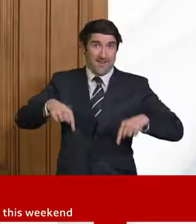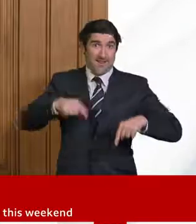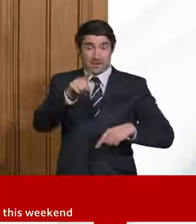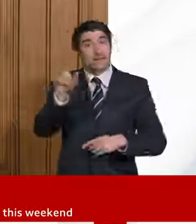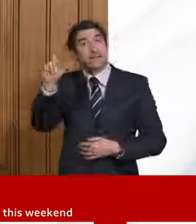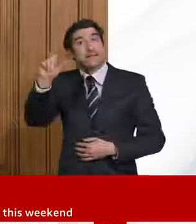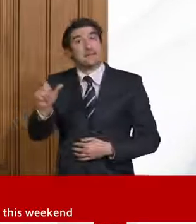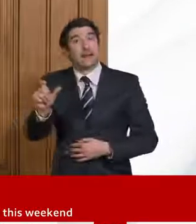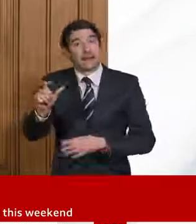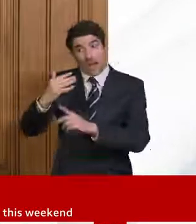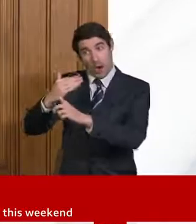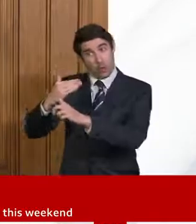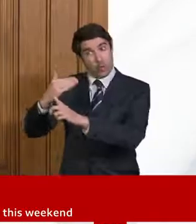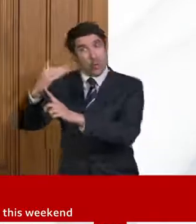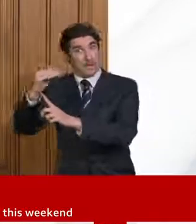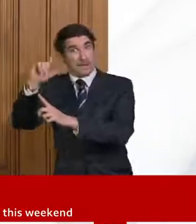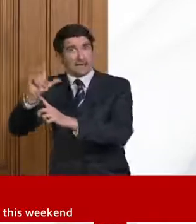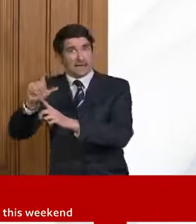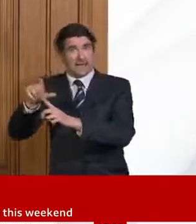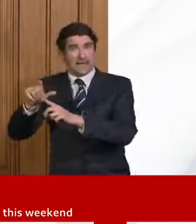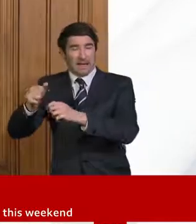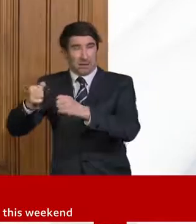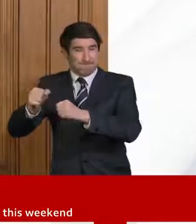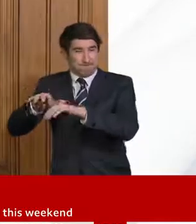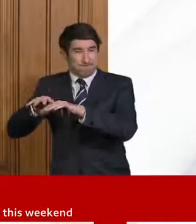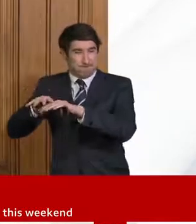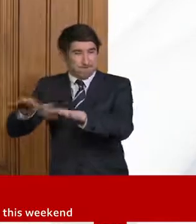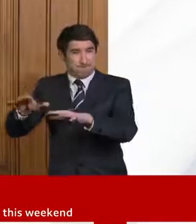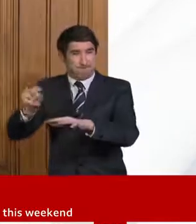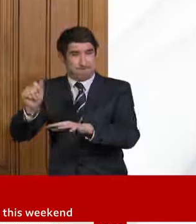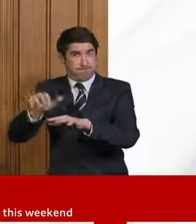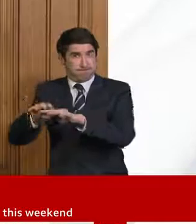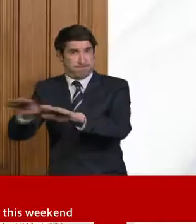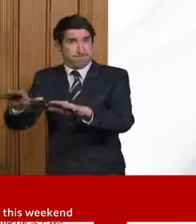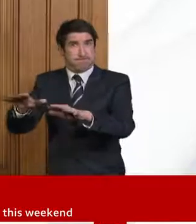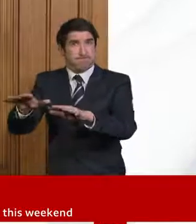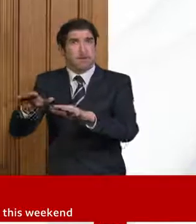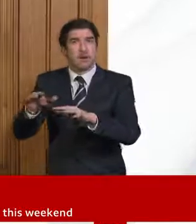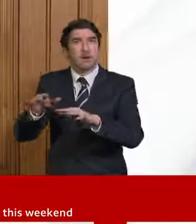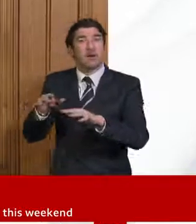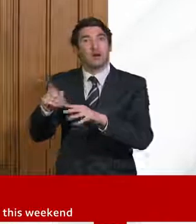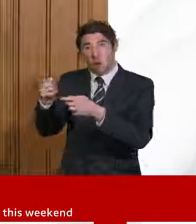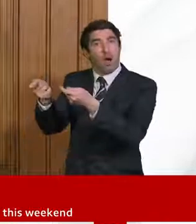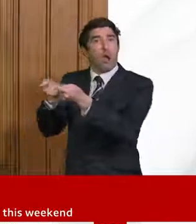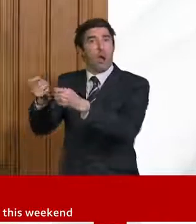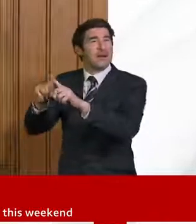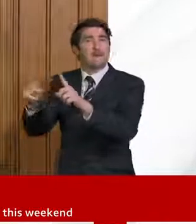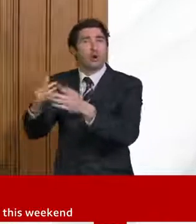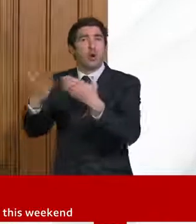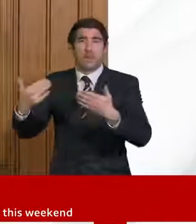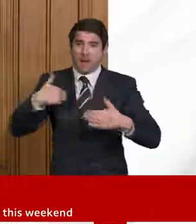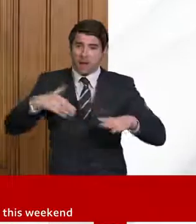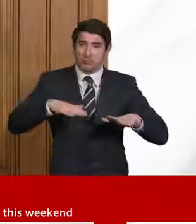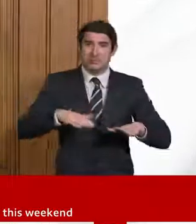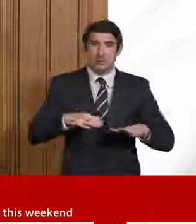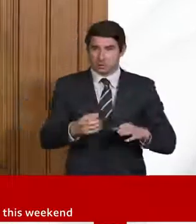very concentrated spread of the virus in a particular part of the country. So countries have responded in different ways, and the virus has emerged in